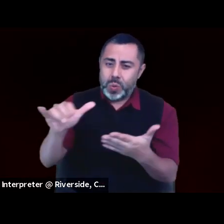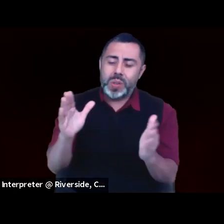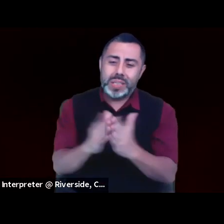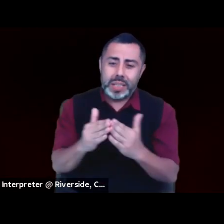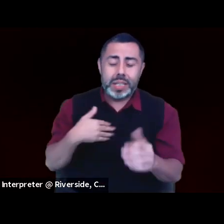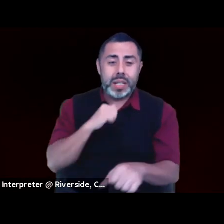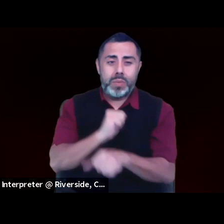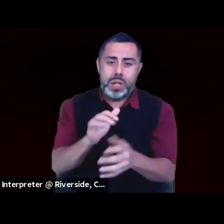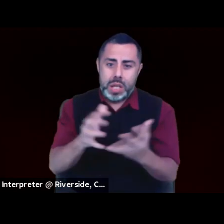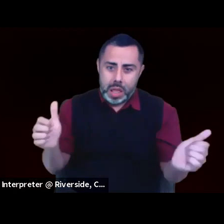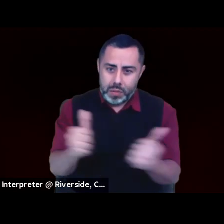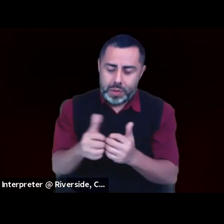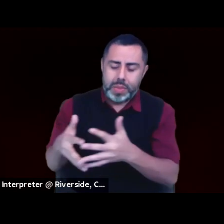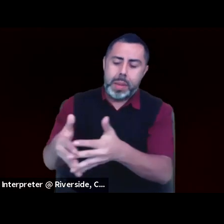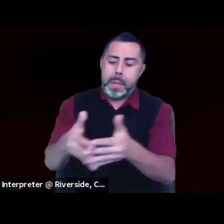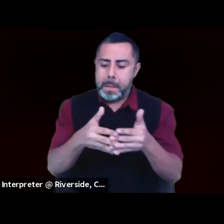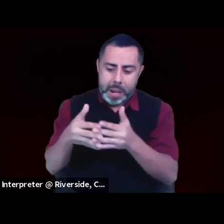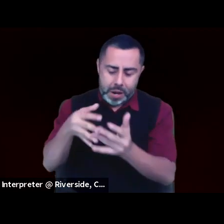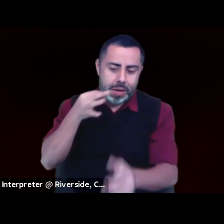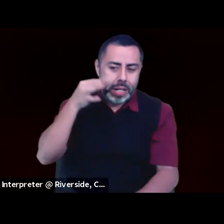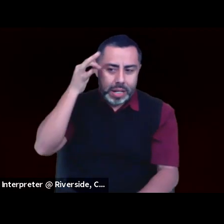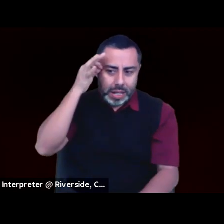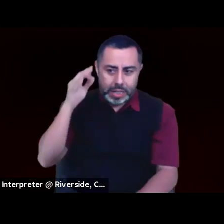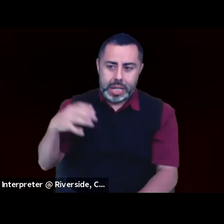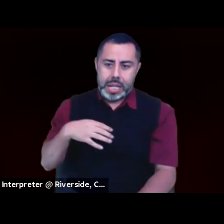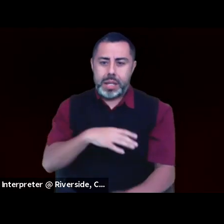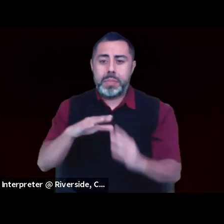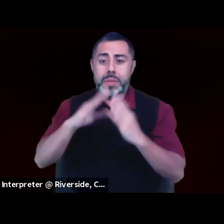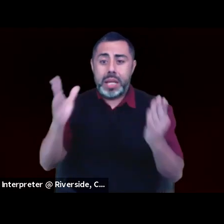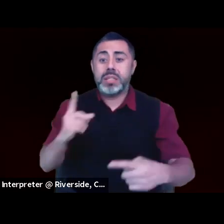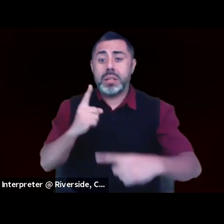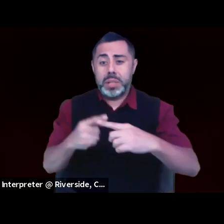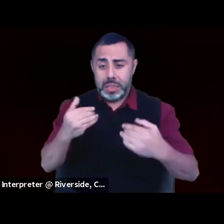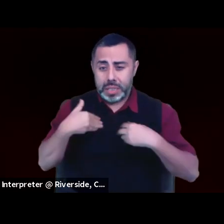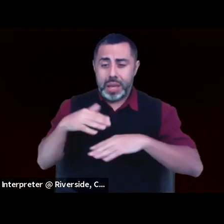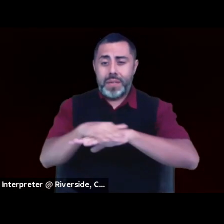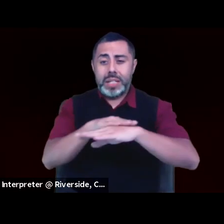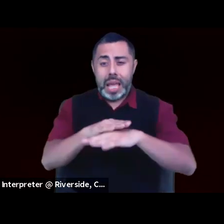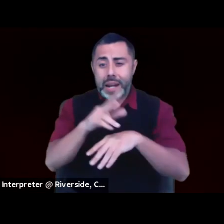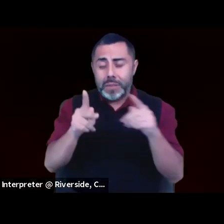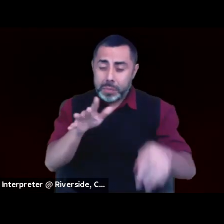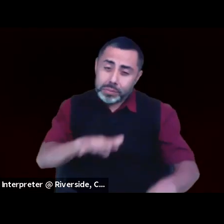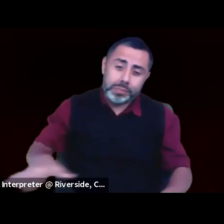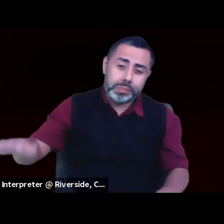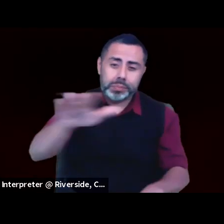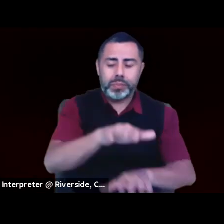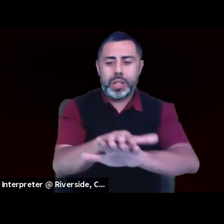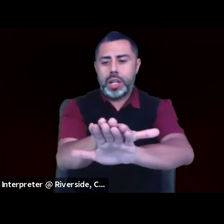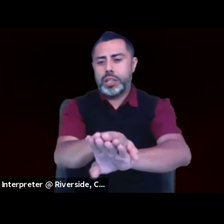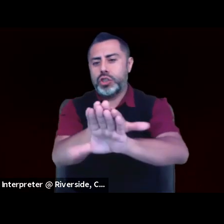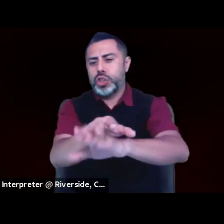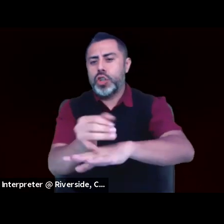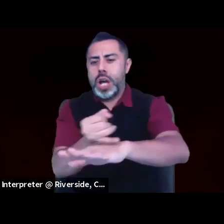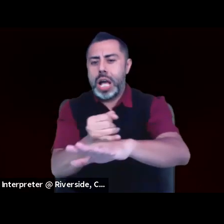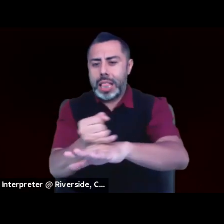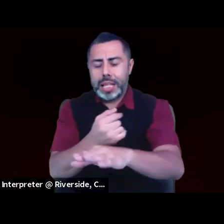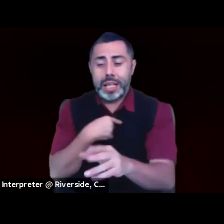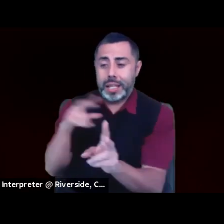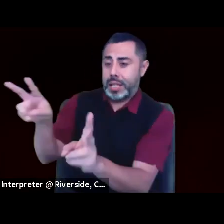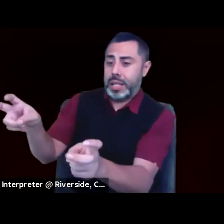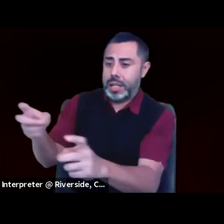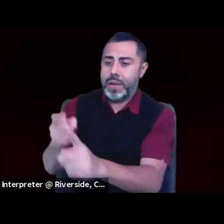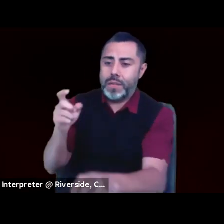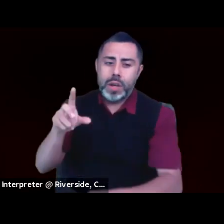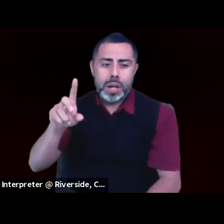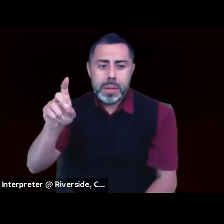House, as well as Native folks across Turtle Island. And I wanted to do this quote from Delana Studi, who's the